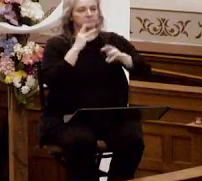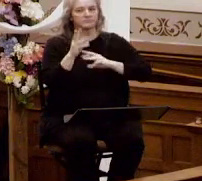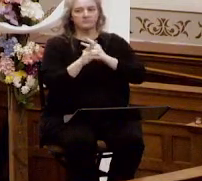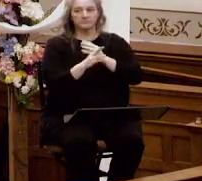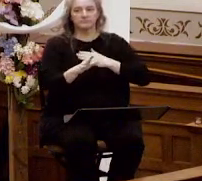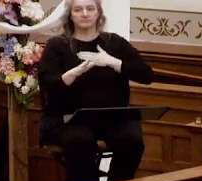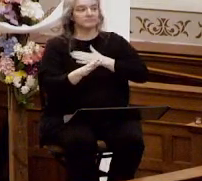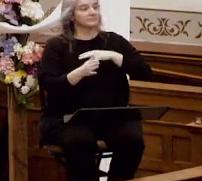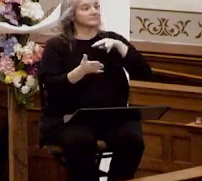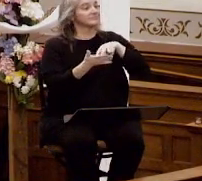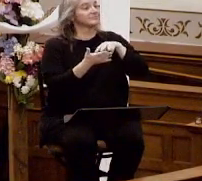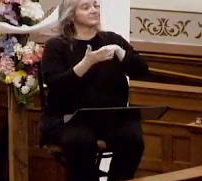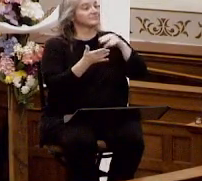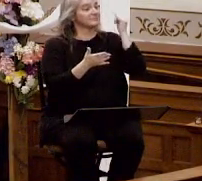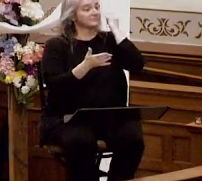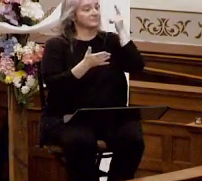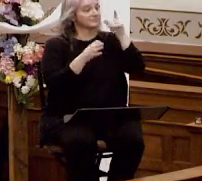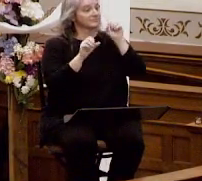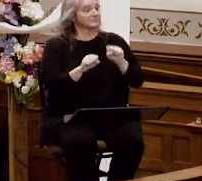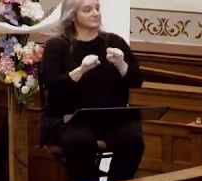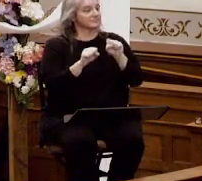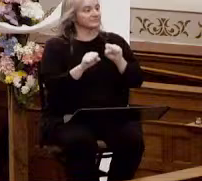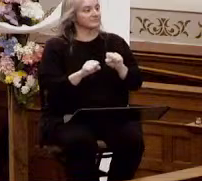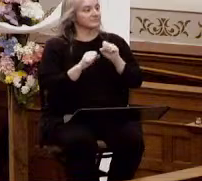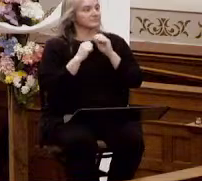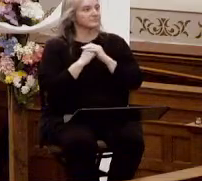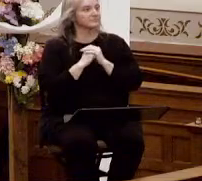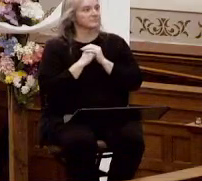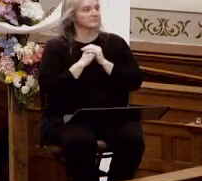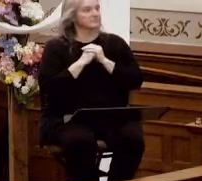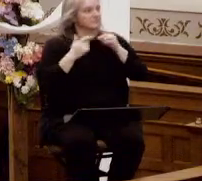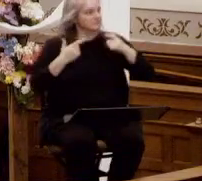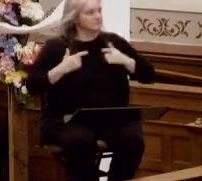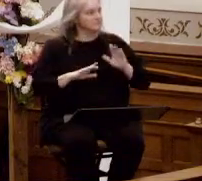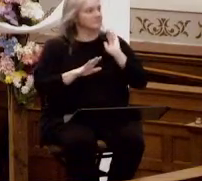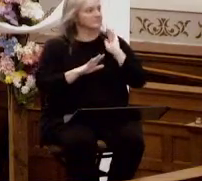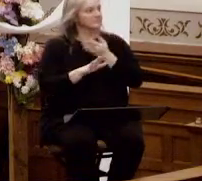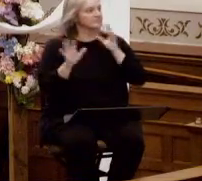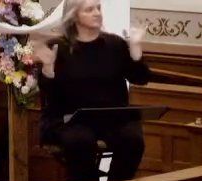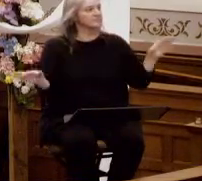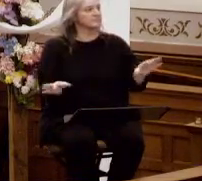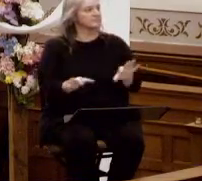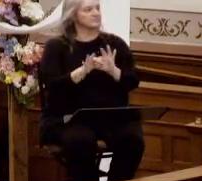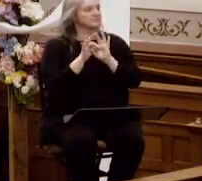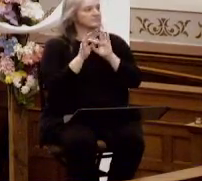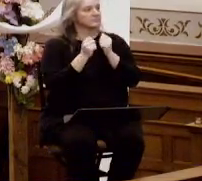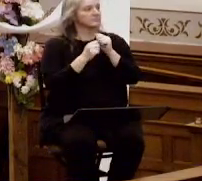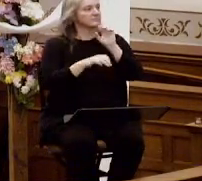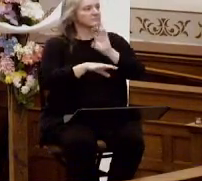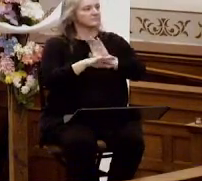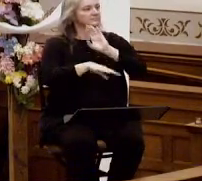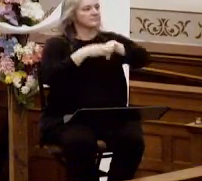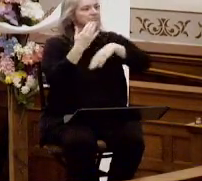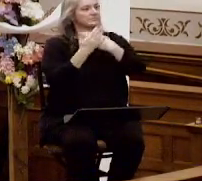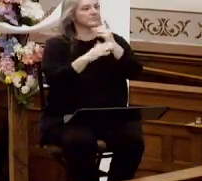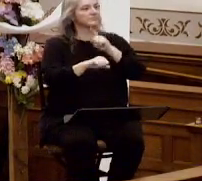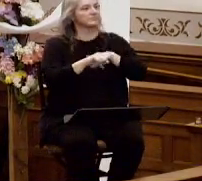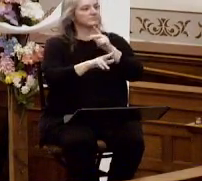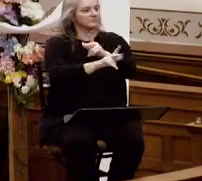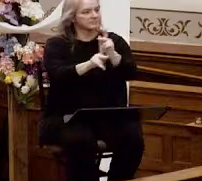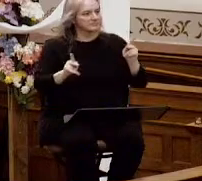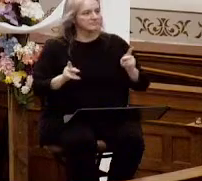Please stand as you are able. Let us unite with the Church in all times and places